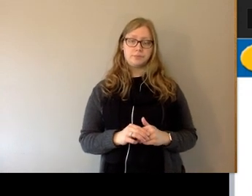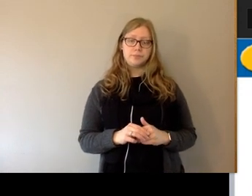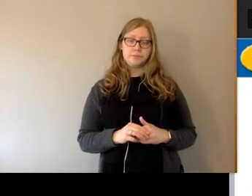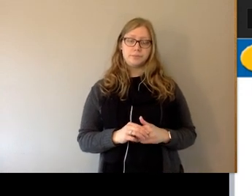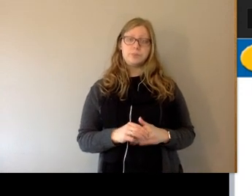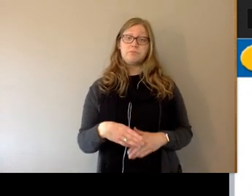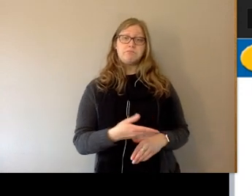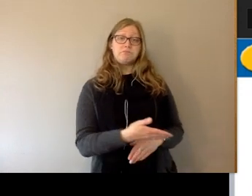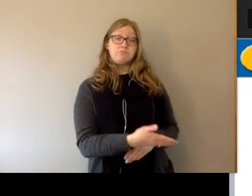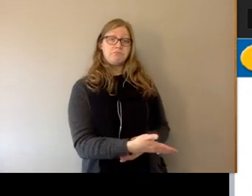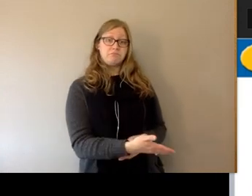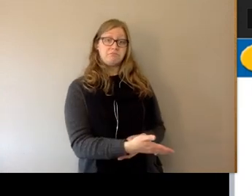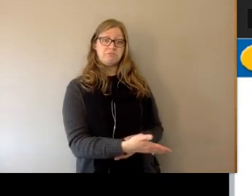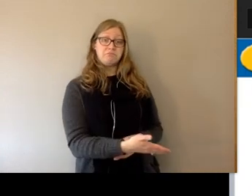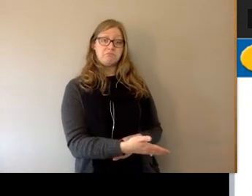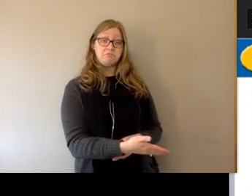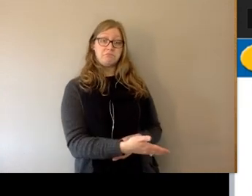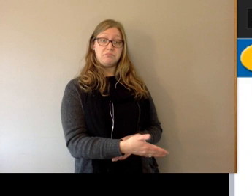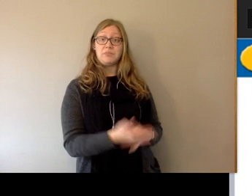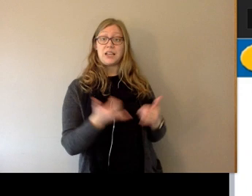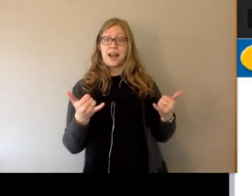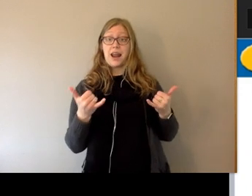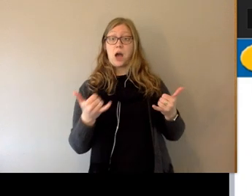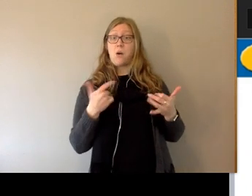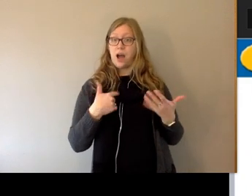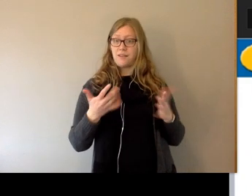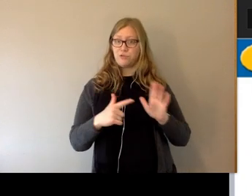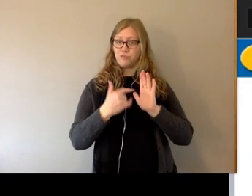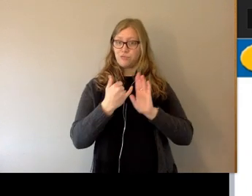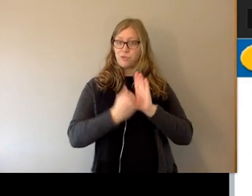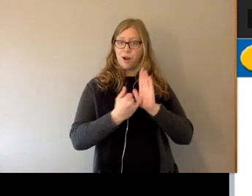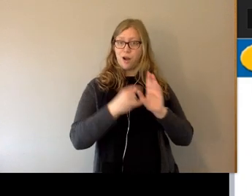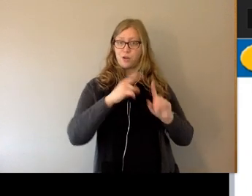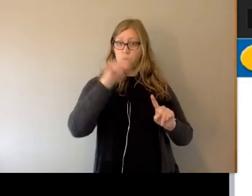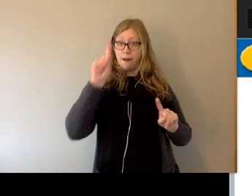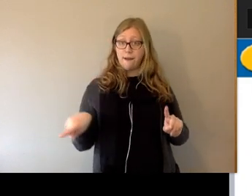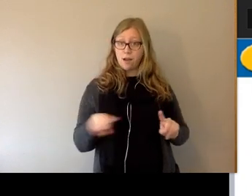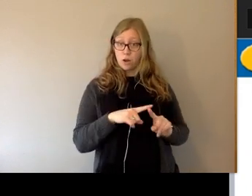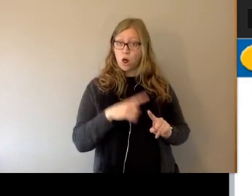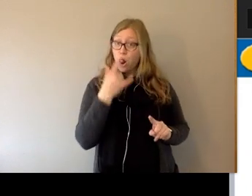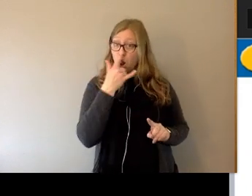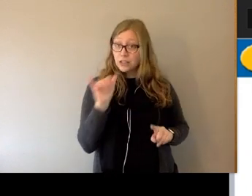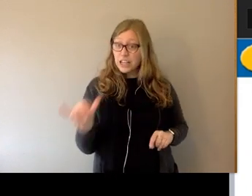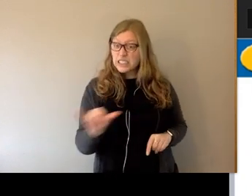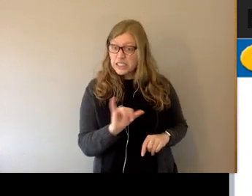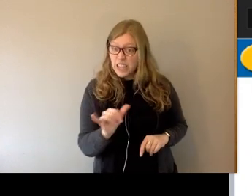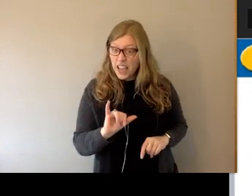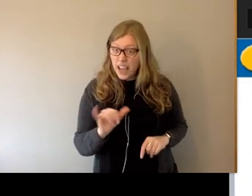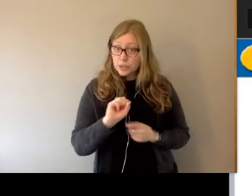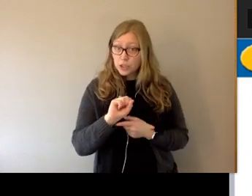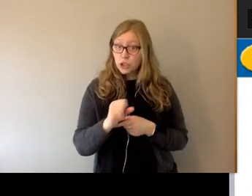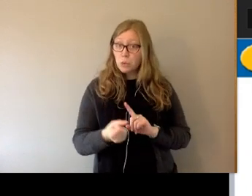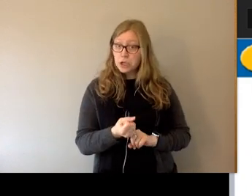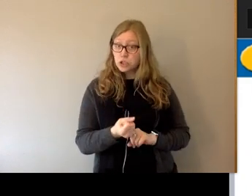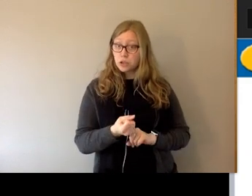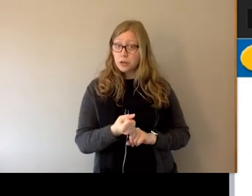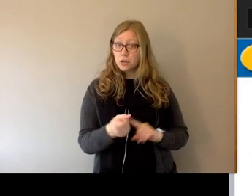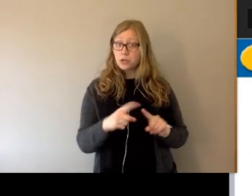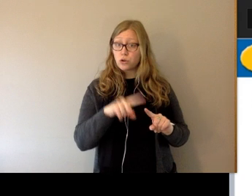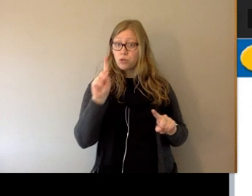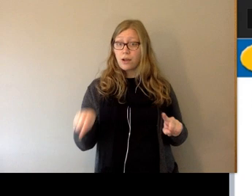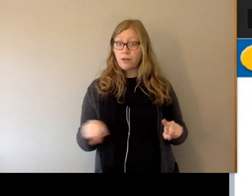So here I have a triangle that's looks like that situation. So I have triangle XYZ,